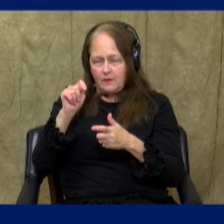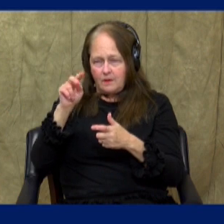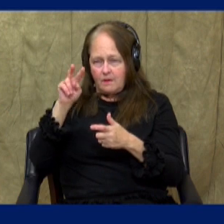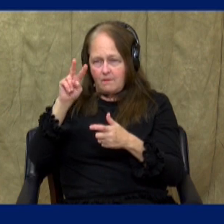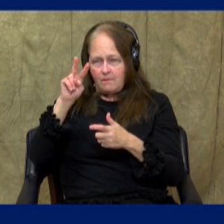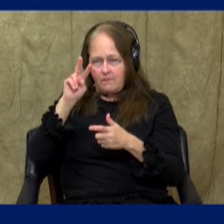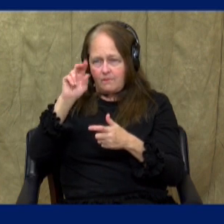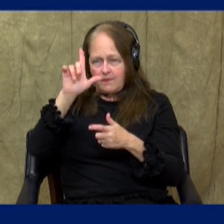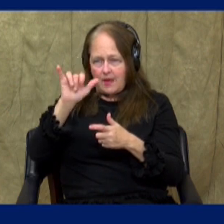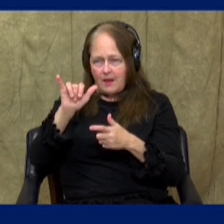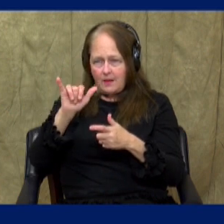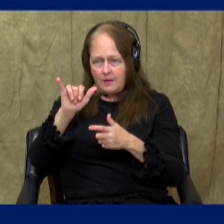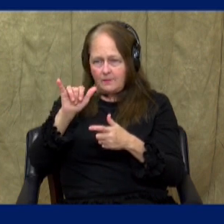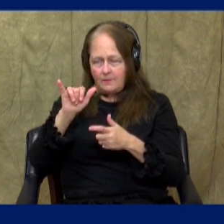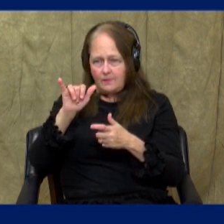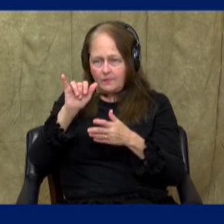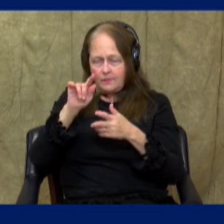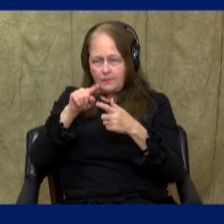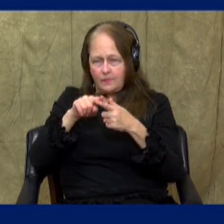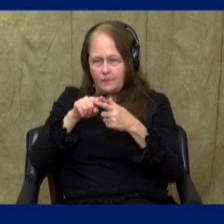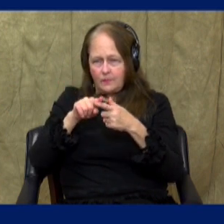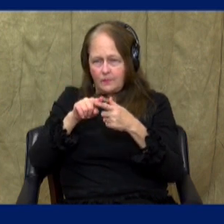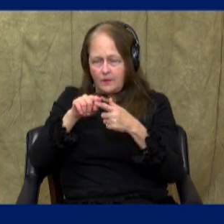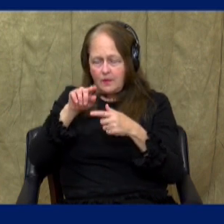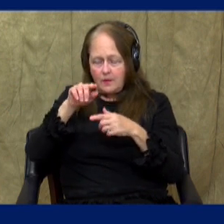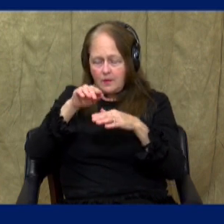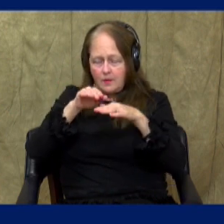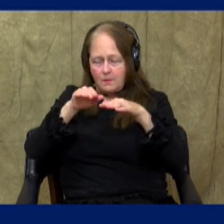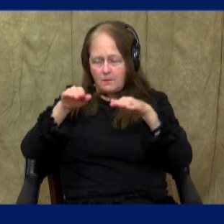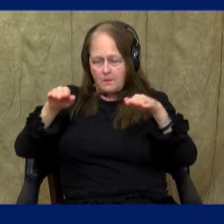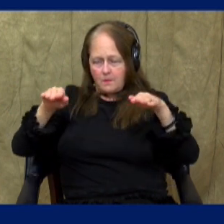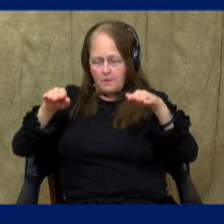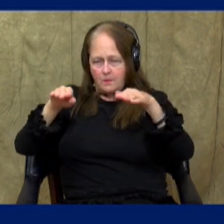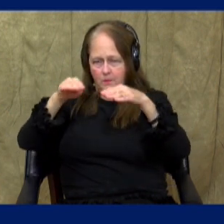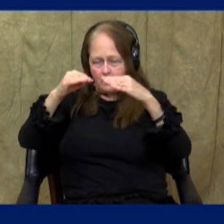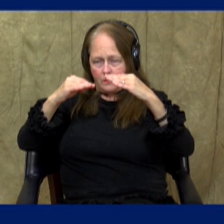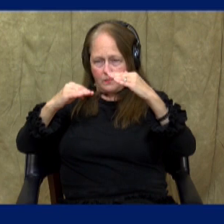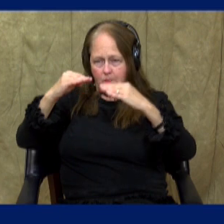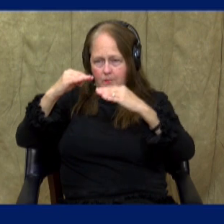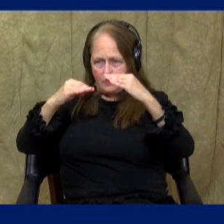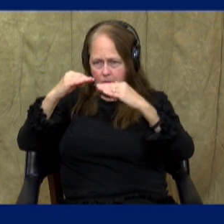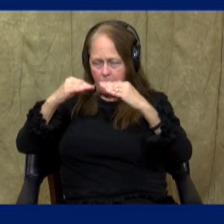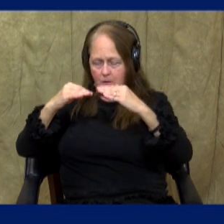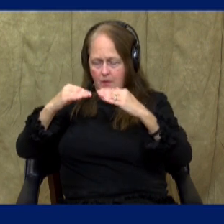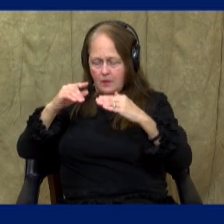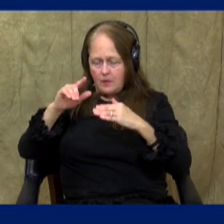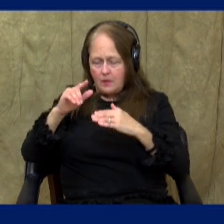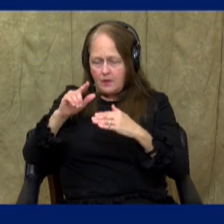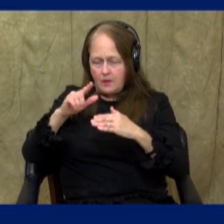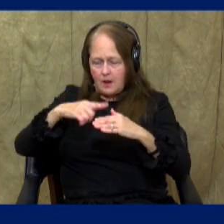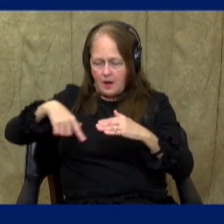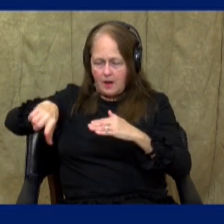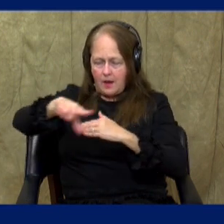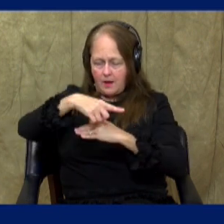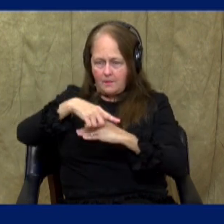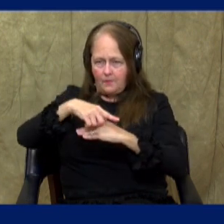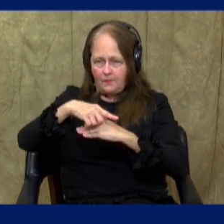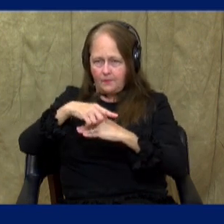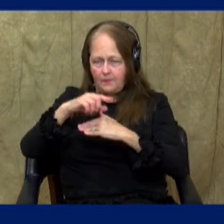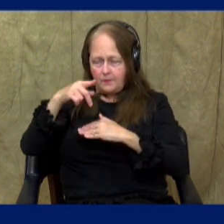is an area that has been affected by plate tectonics. And there you're going to find lakes and